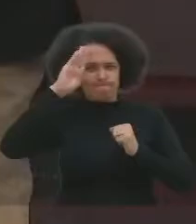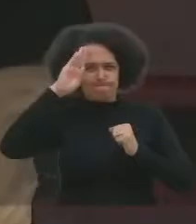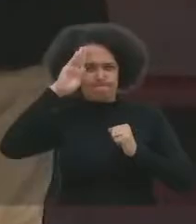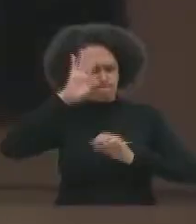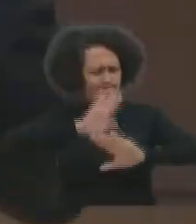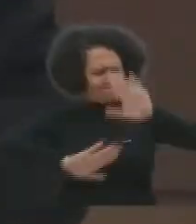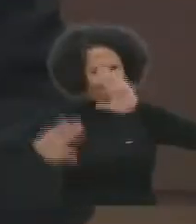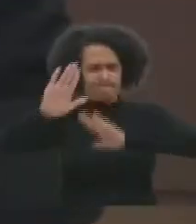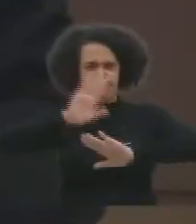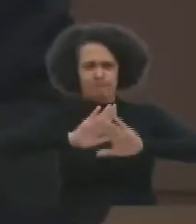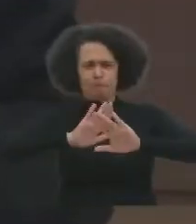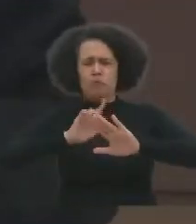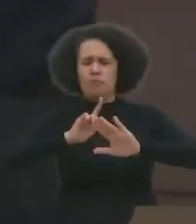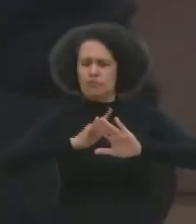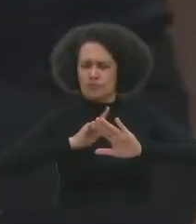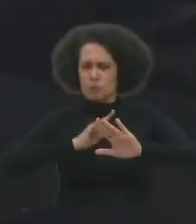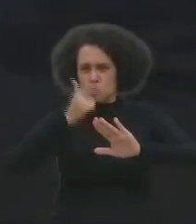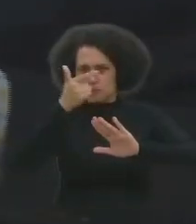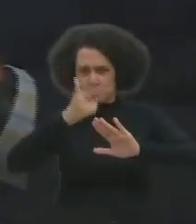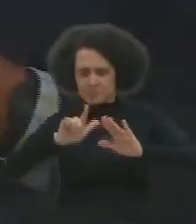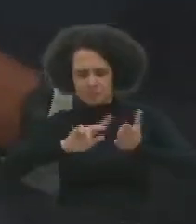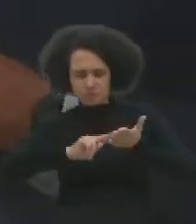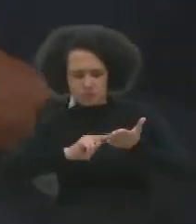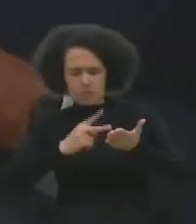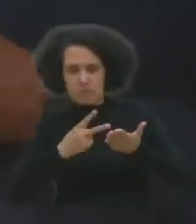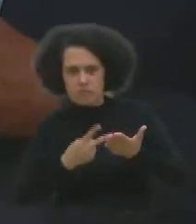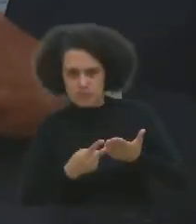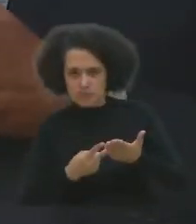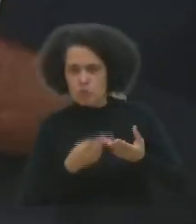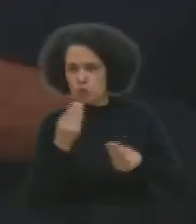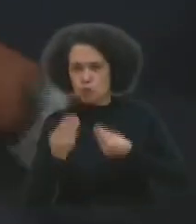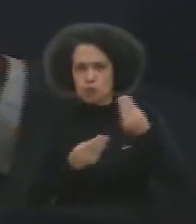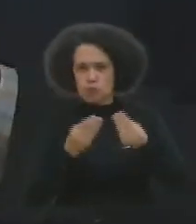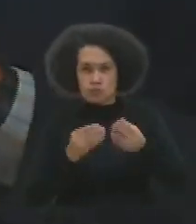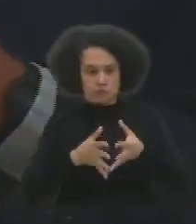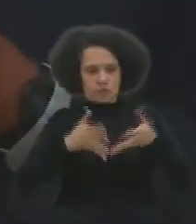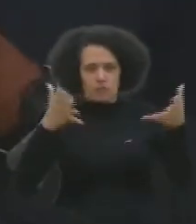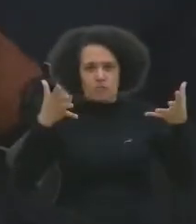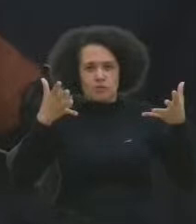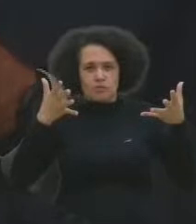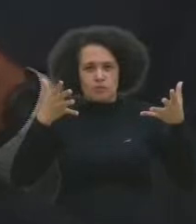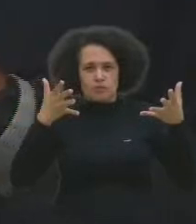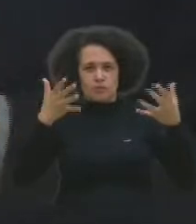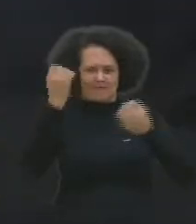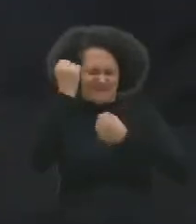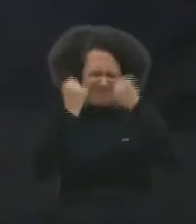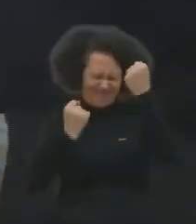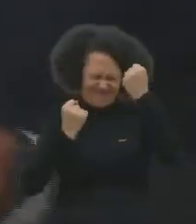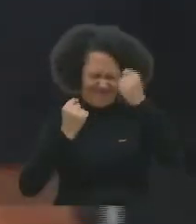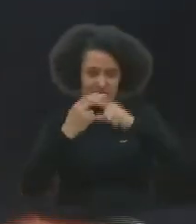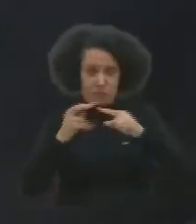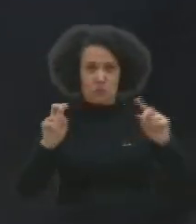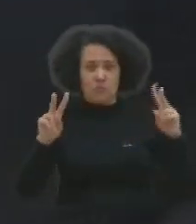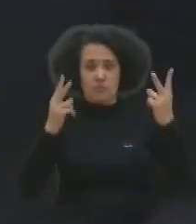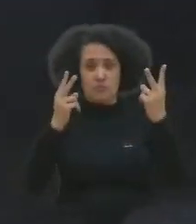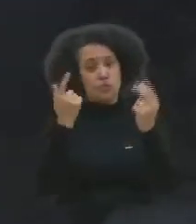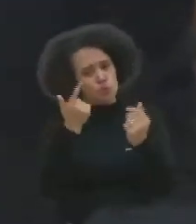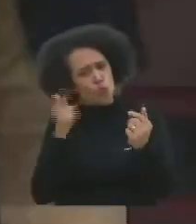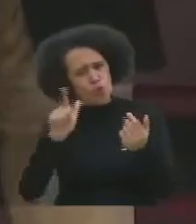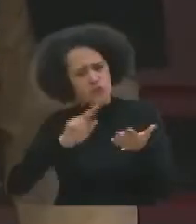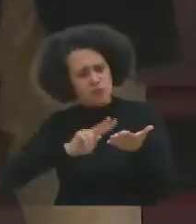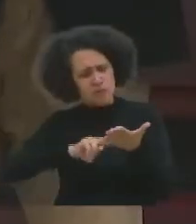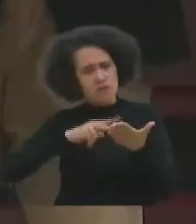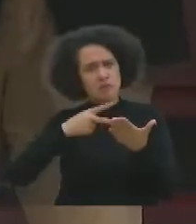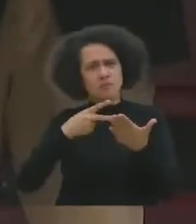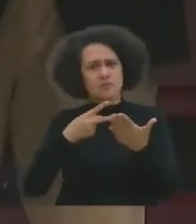a mighty champion. Ou numa outra tradução, como grande campeão. Or another translation, a terrible one. Ou como numa outra tradução,